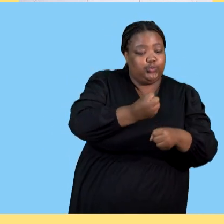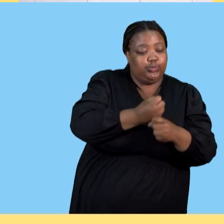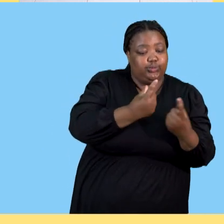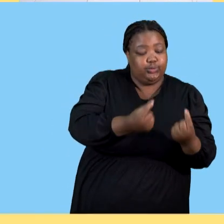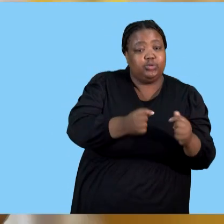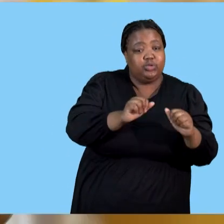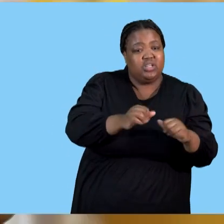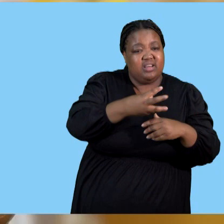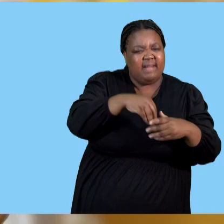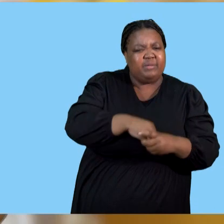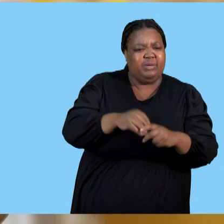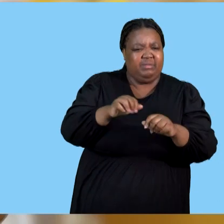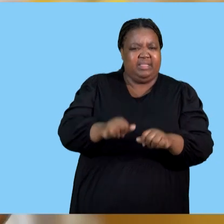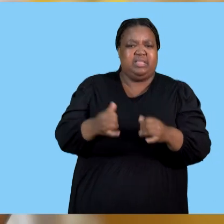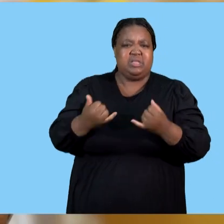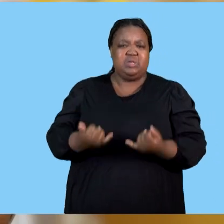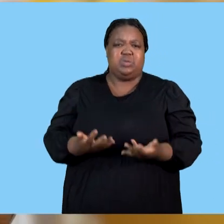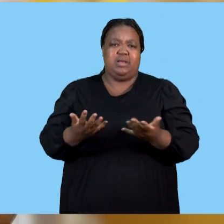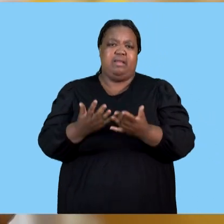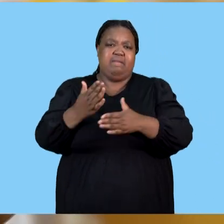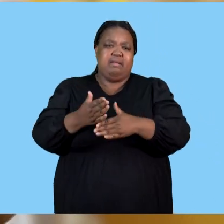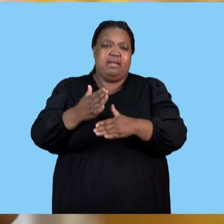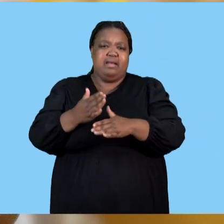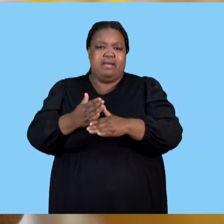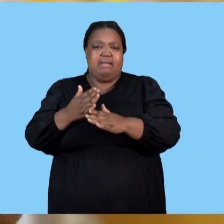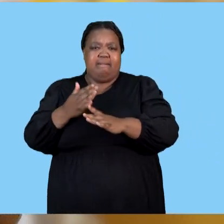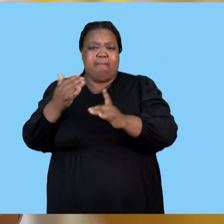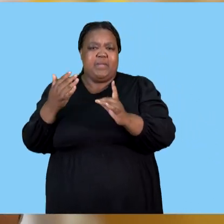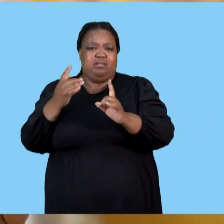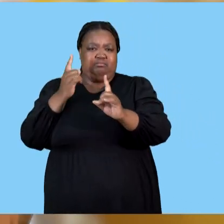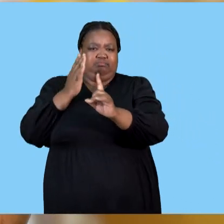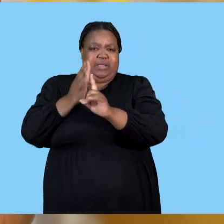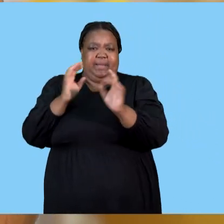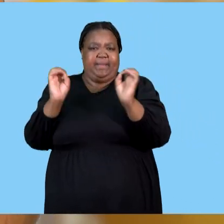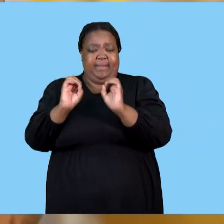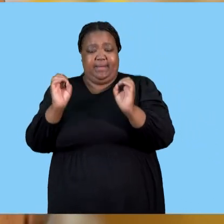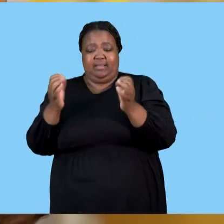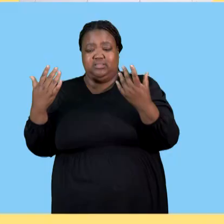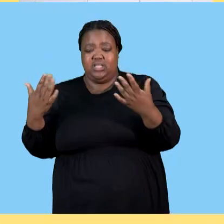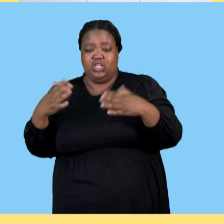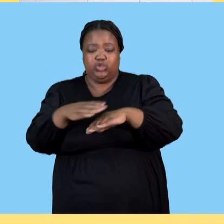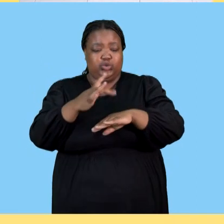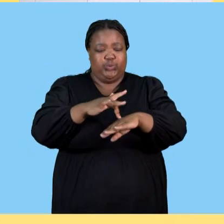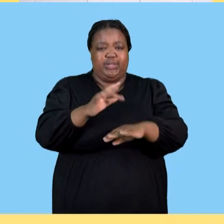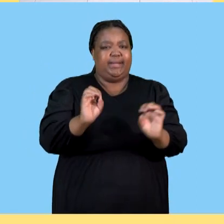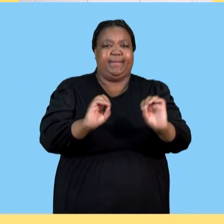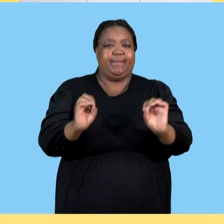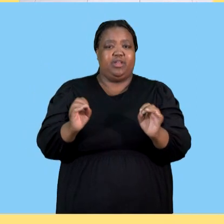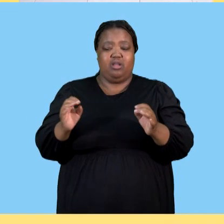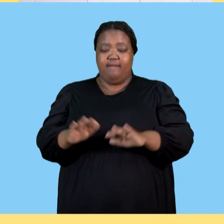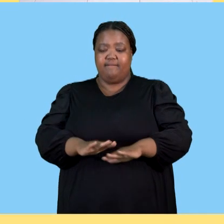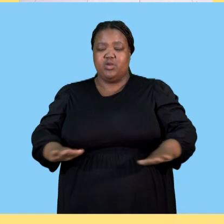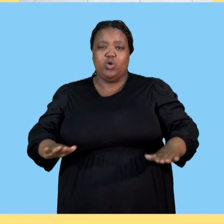shoes. But in this case, on the indirect labor, their hands are not on the pair of shoes. They are cleaning the